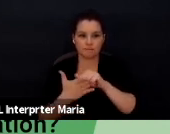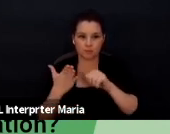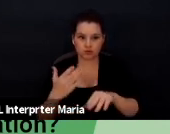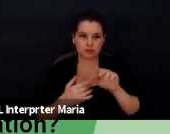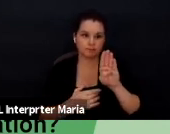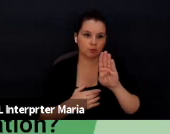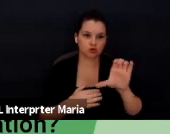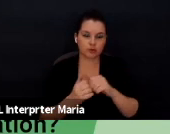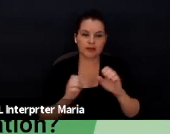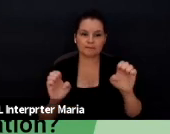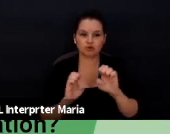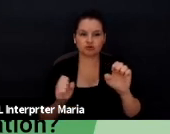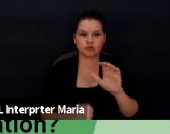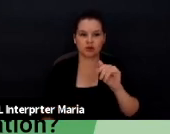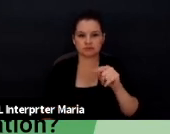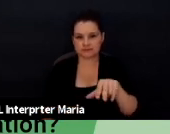emergency contraceptives.